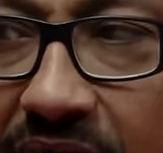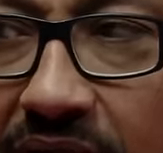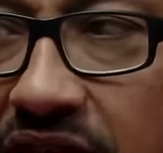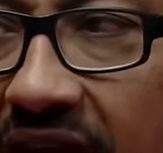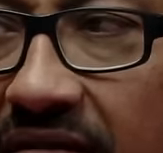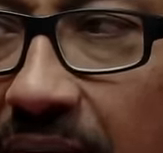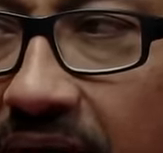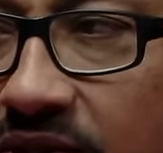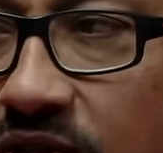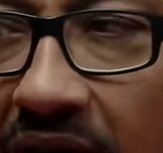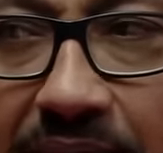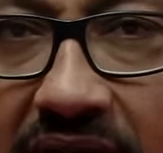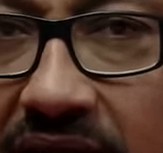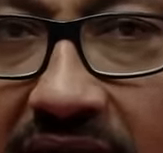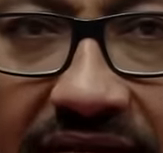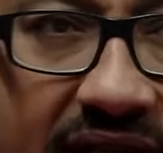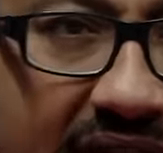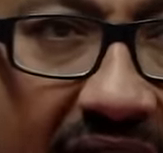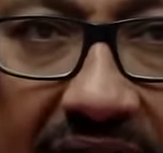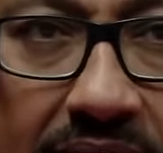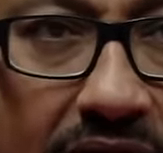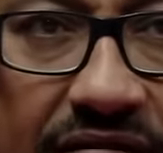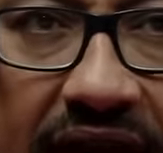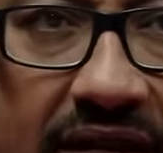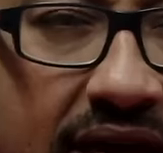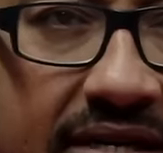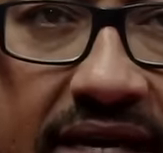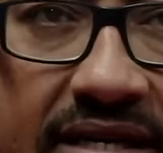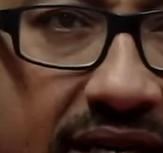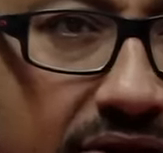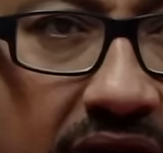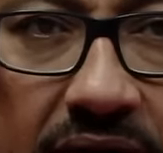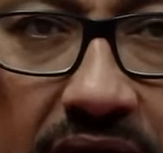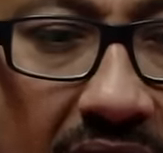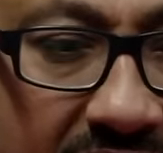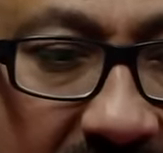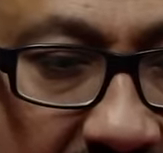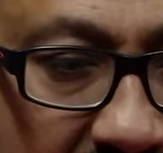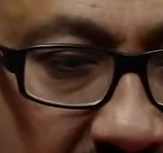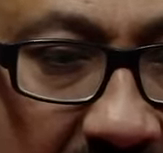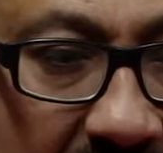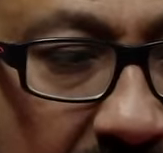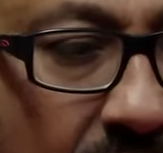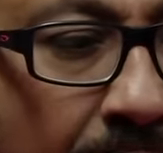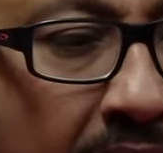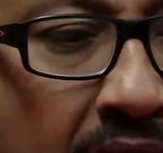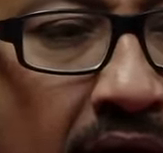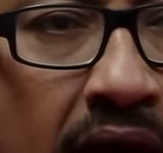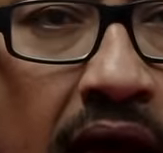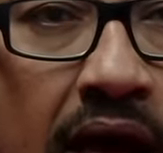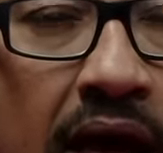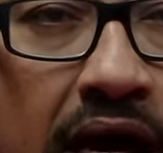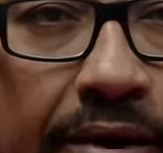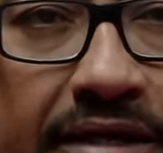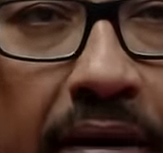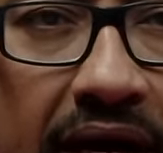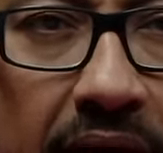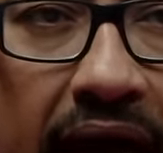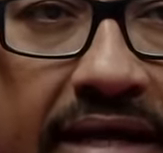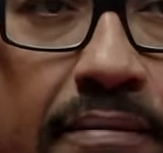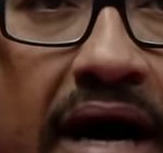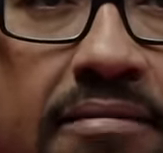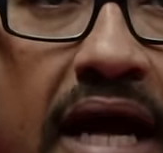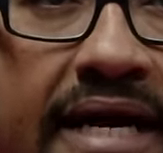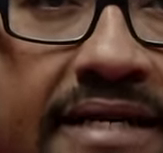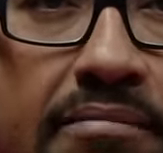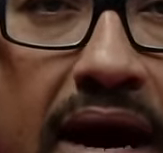just pretty much gave up and stopped and didn't even say much of anything as I continued to hear the nonsense that he's telling you. Here's the bottom